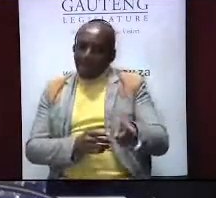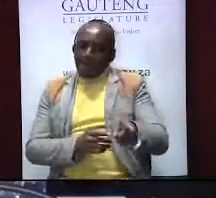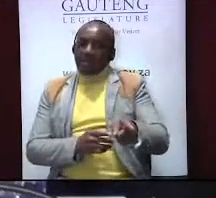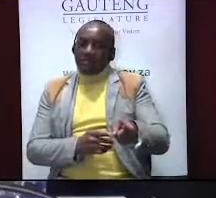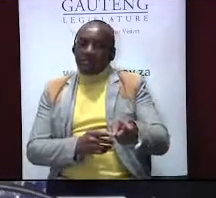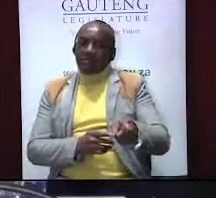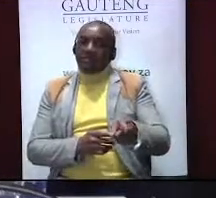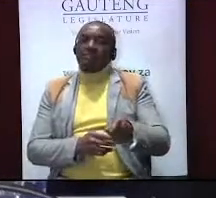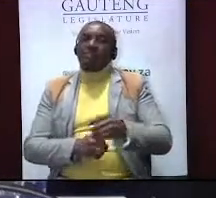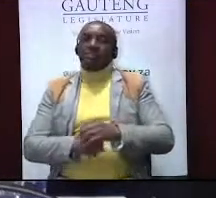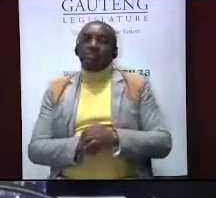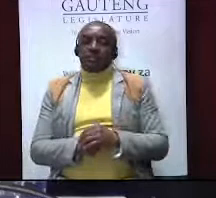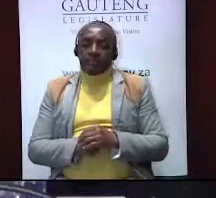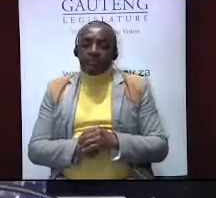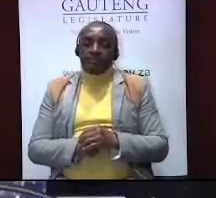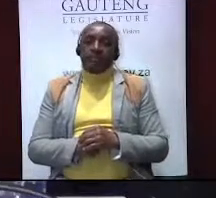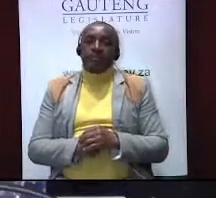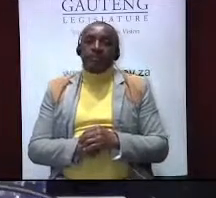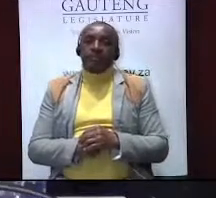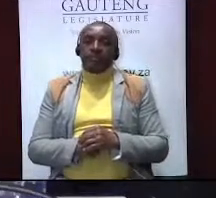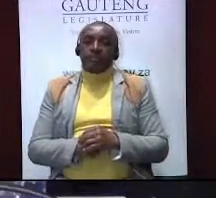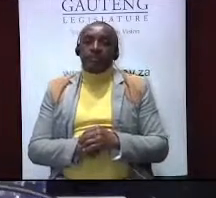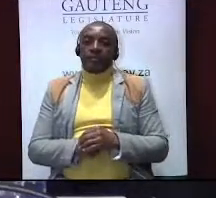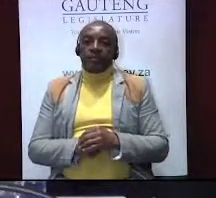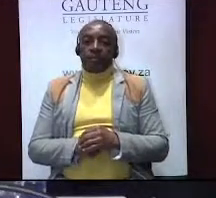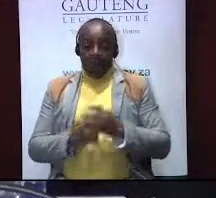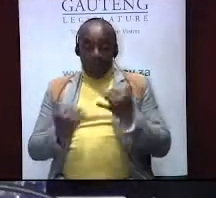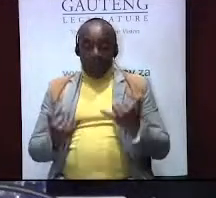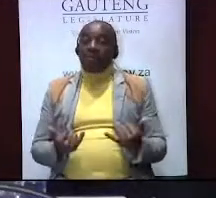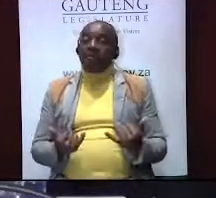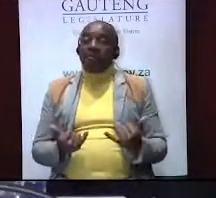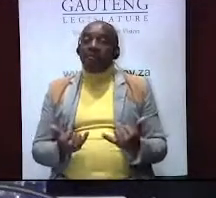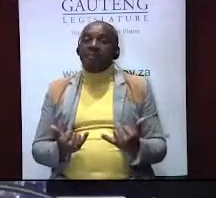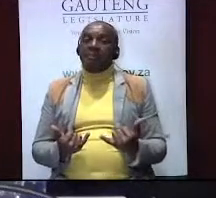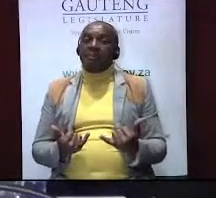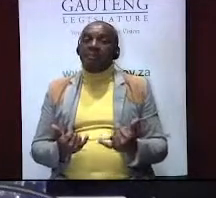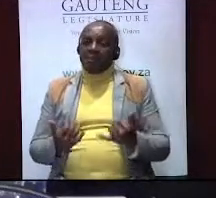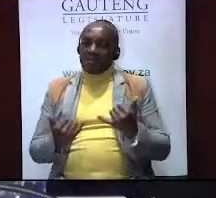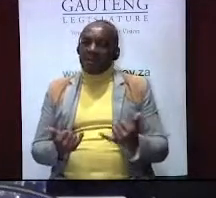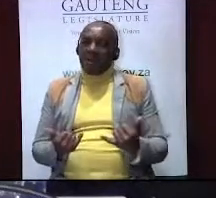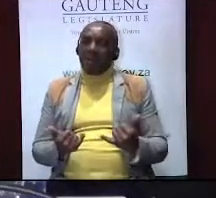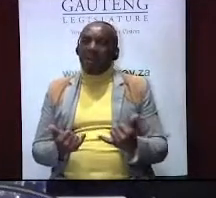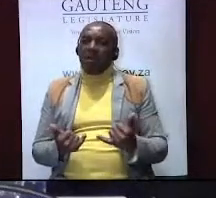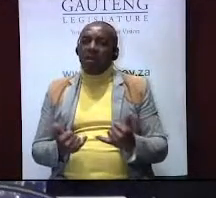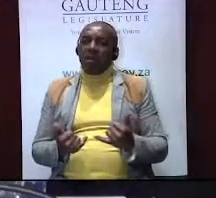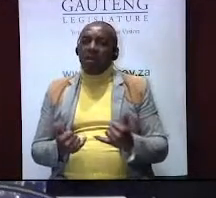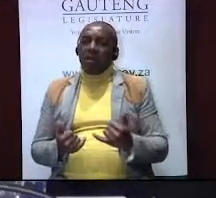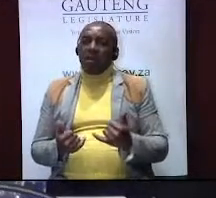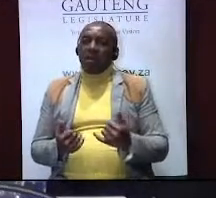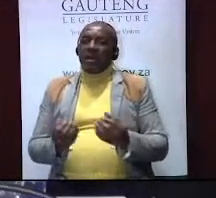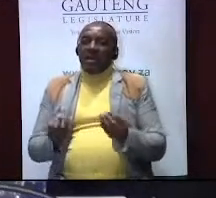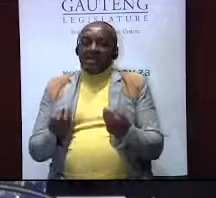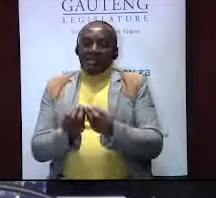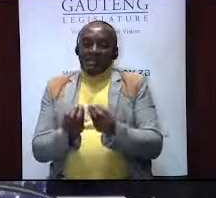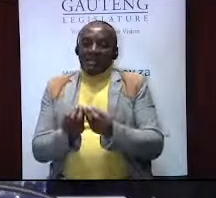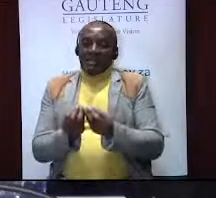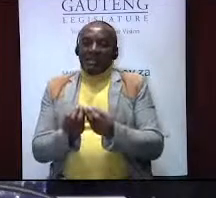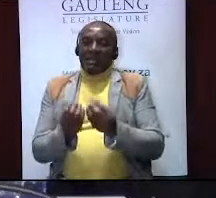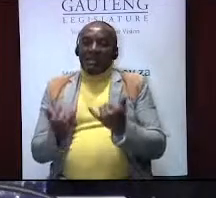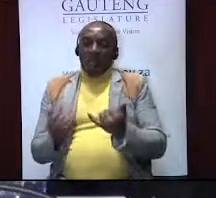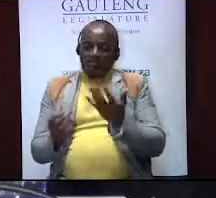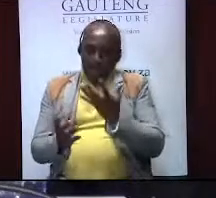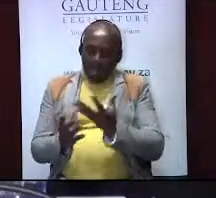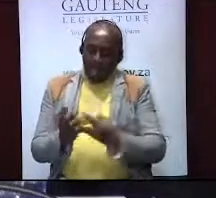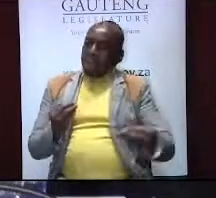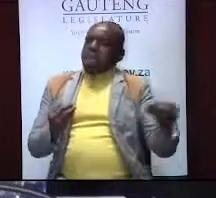at prosperity. But here it is. It's gradually slipping out of our hands. What are